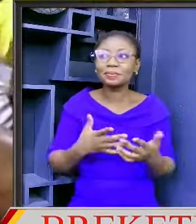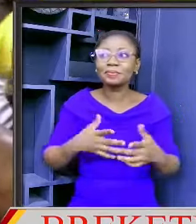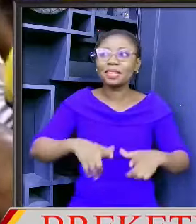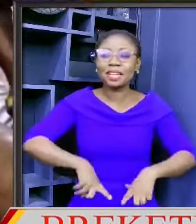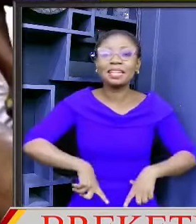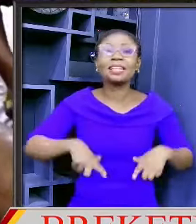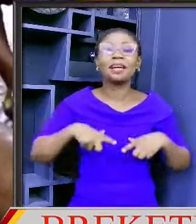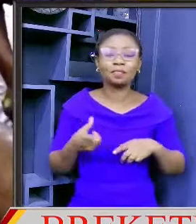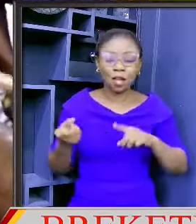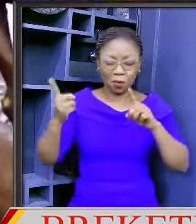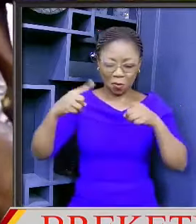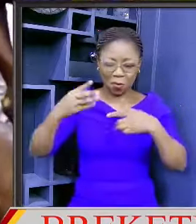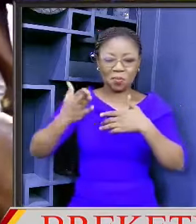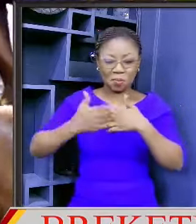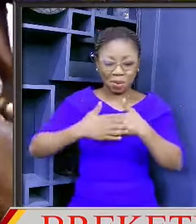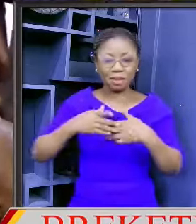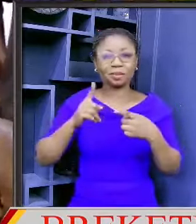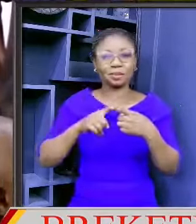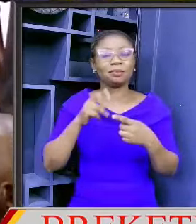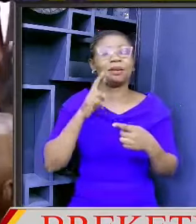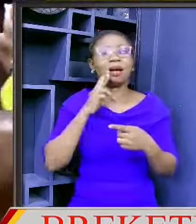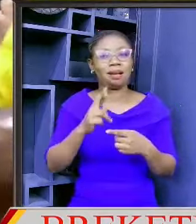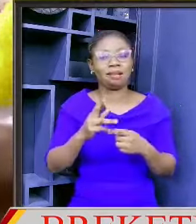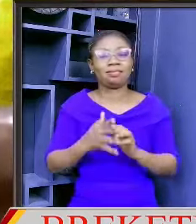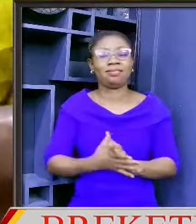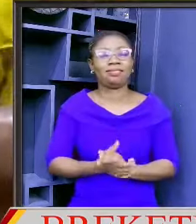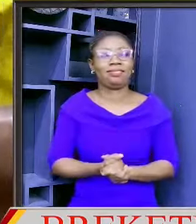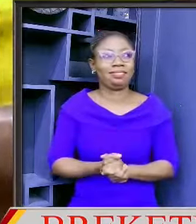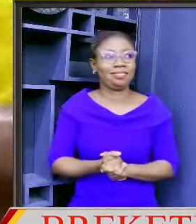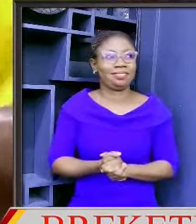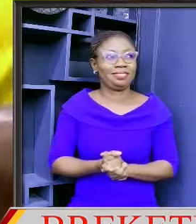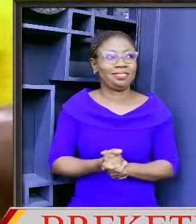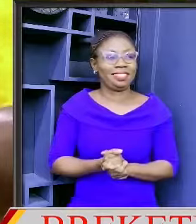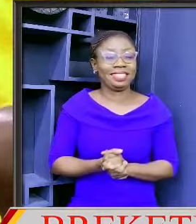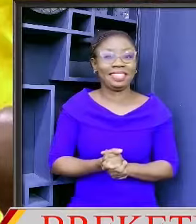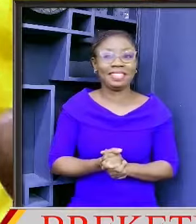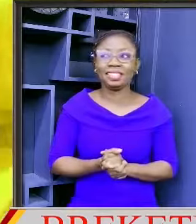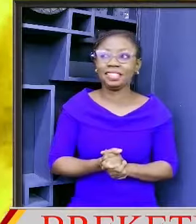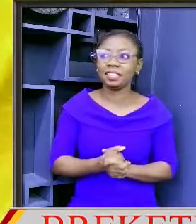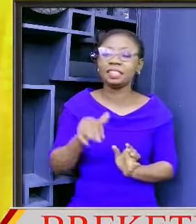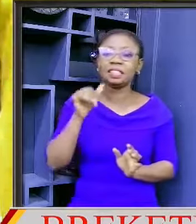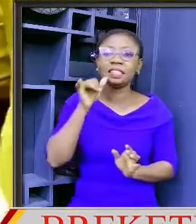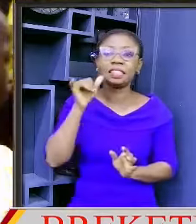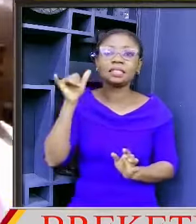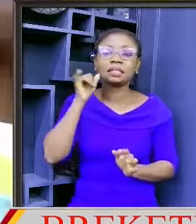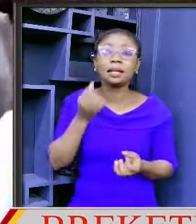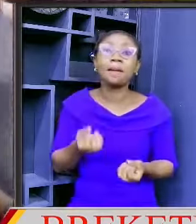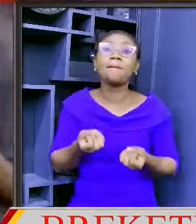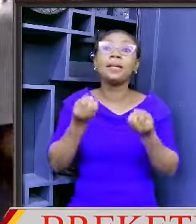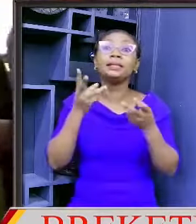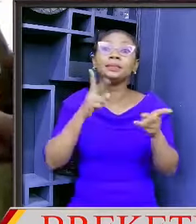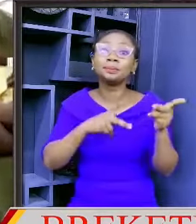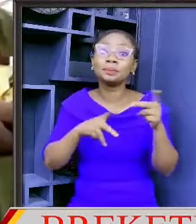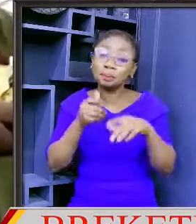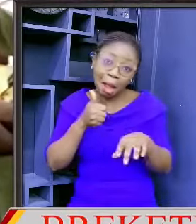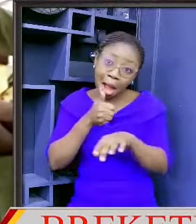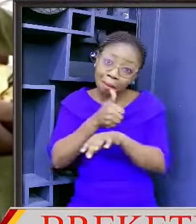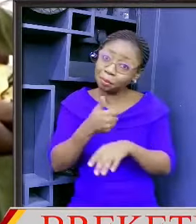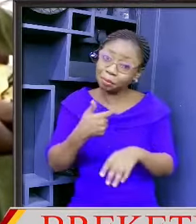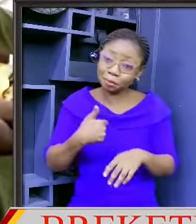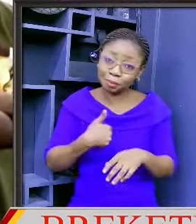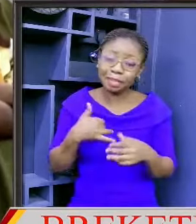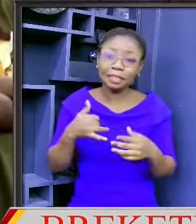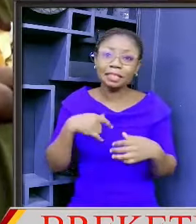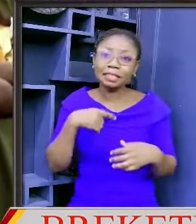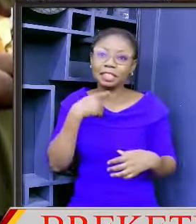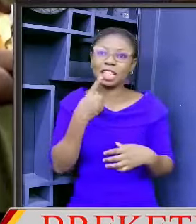Life don't they come back to her, you know they come back. But yesterday many people abused me. They say I